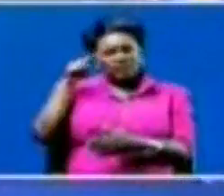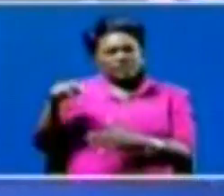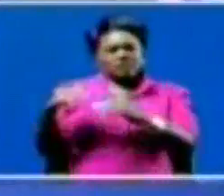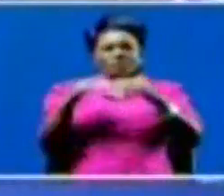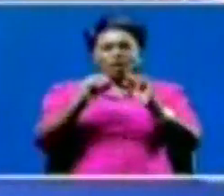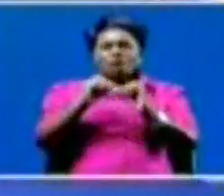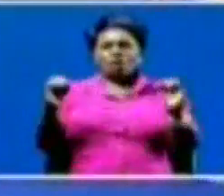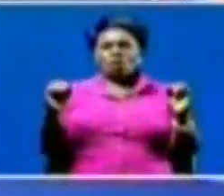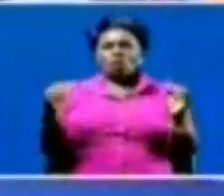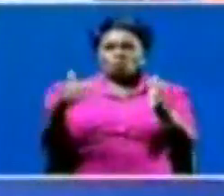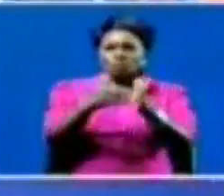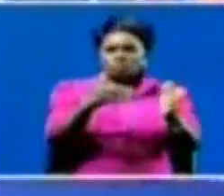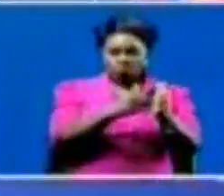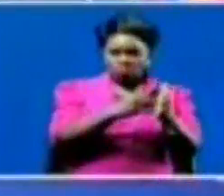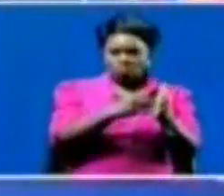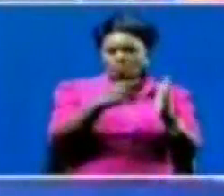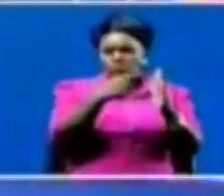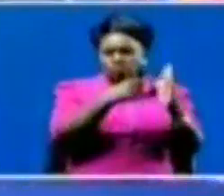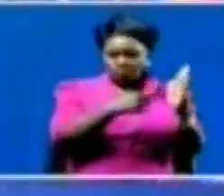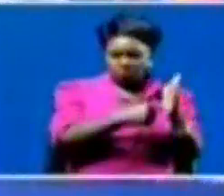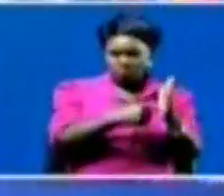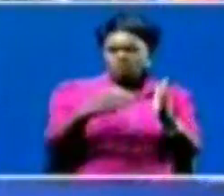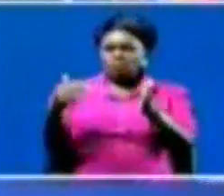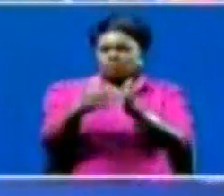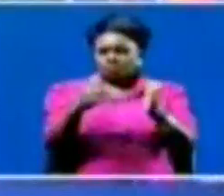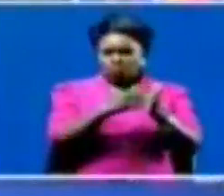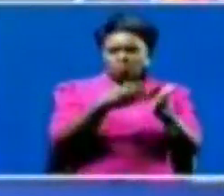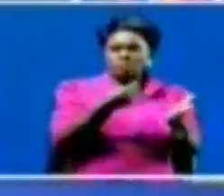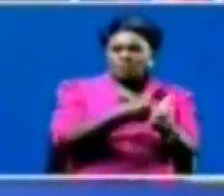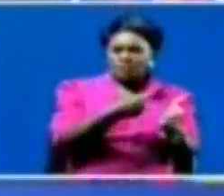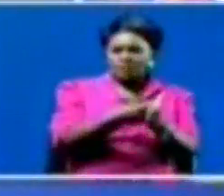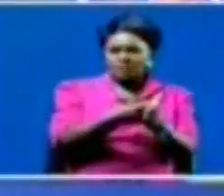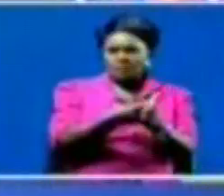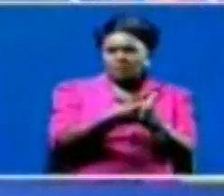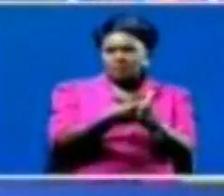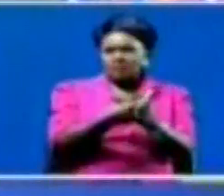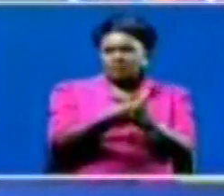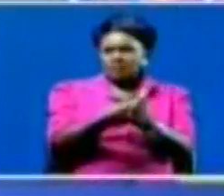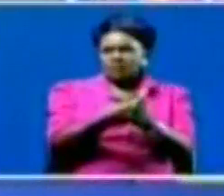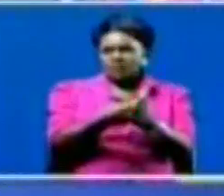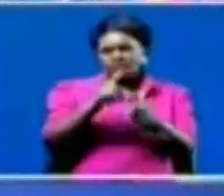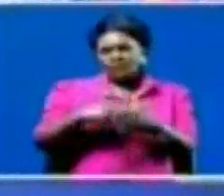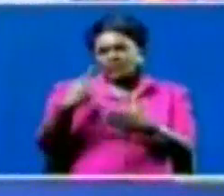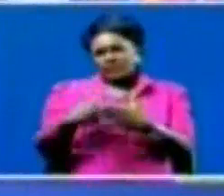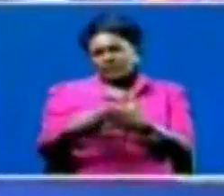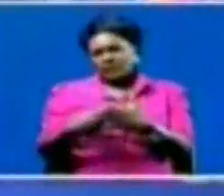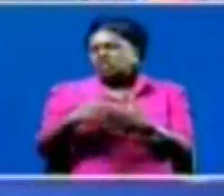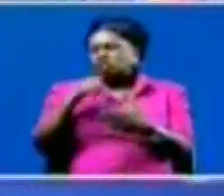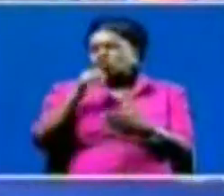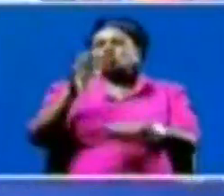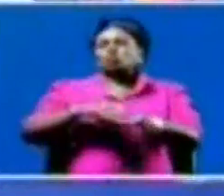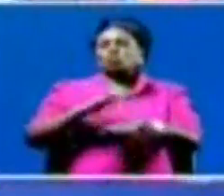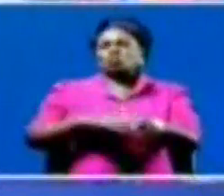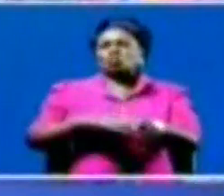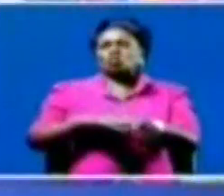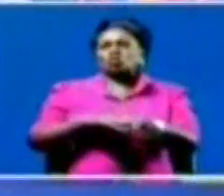fair. If you're denying us our marks, if you're denying us the money we're paying for by delivering to us, then we don't think it is worth. I think that's